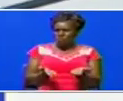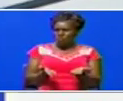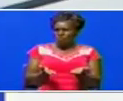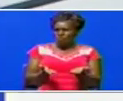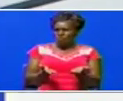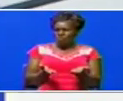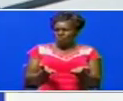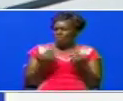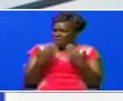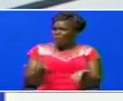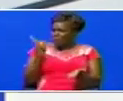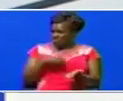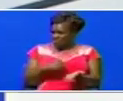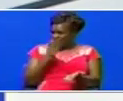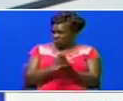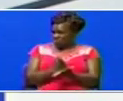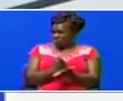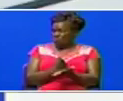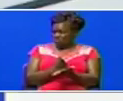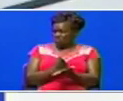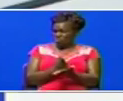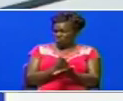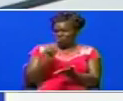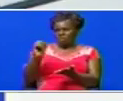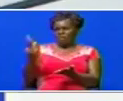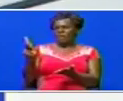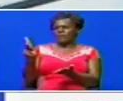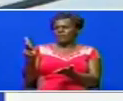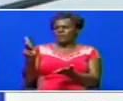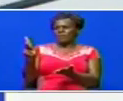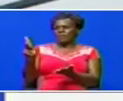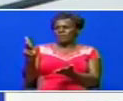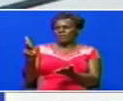49,214. Now we go to Lamu. Have I read Lamu? Yes. Okay.